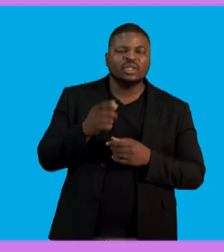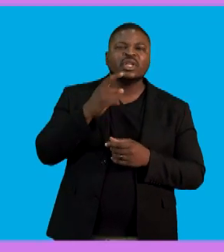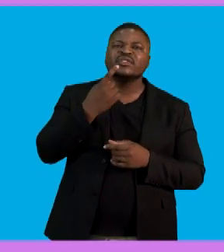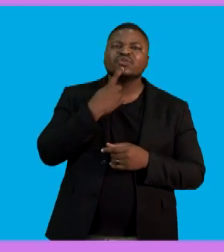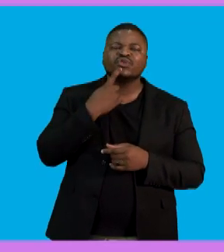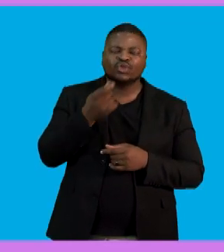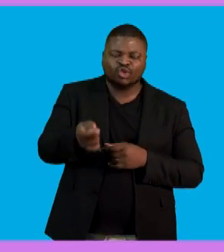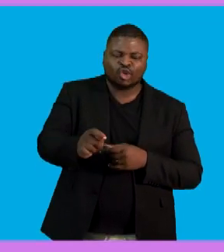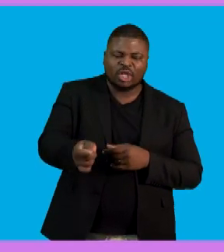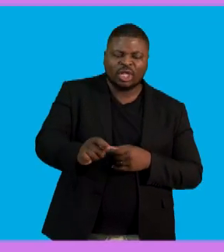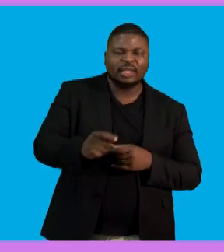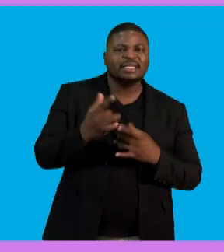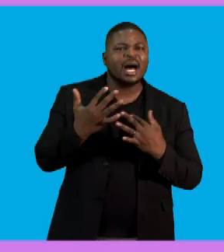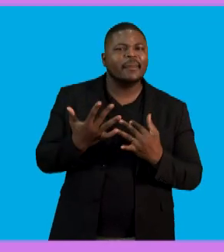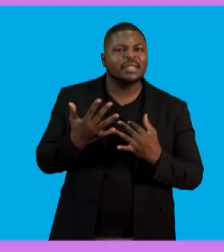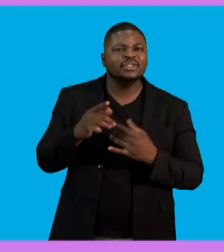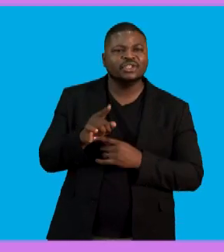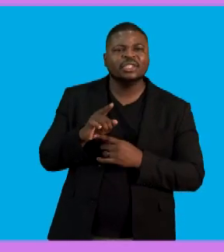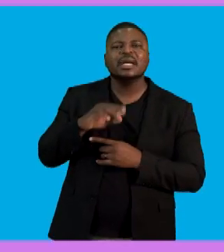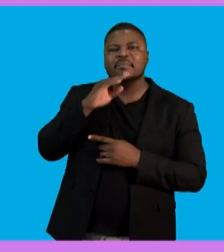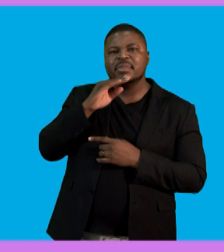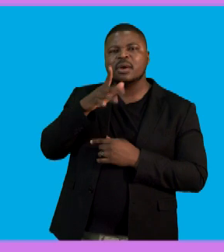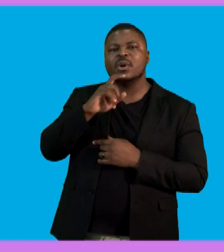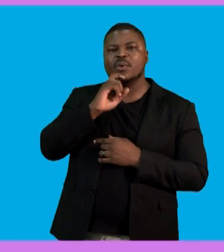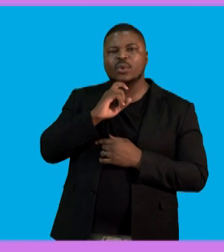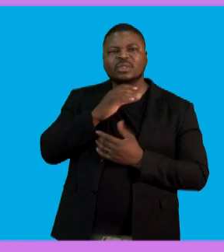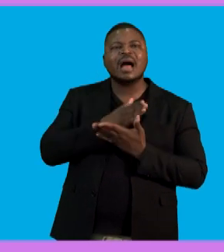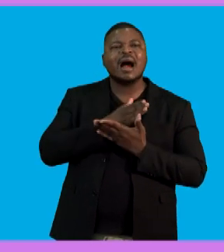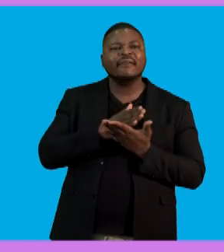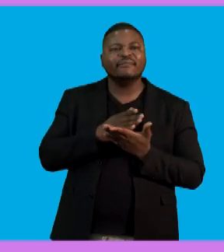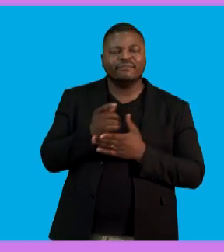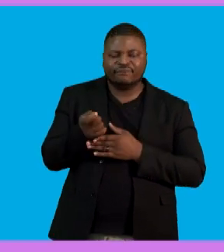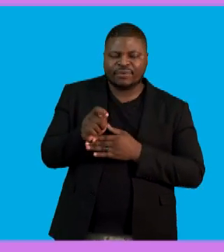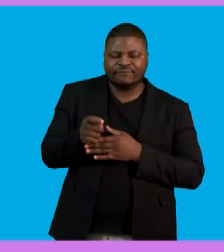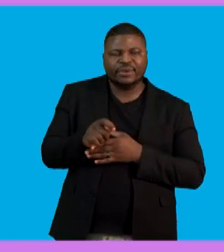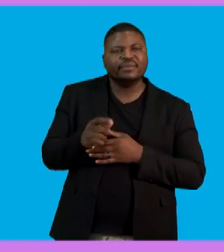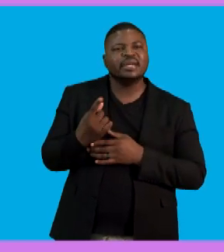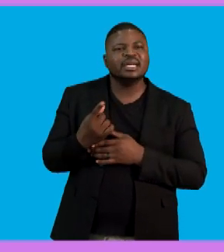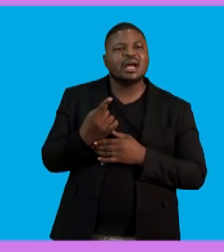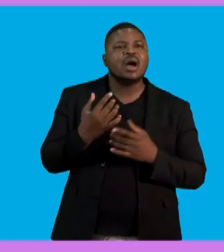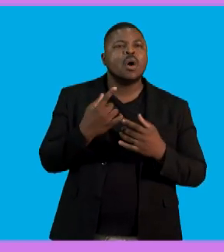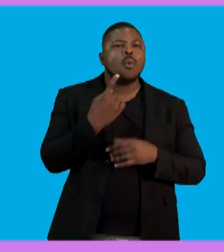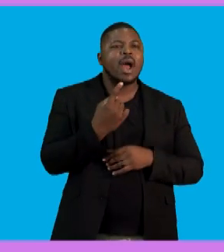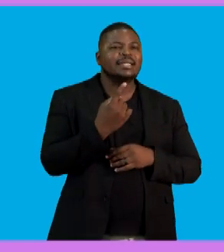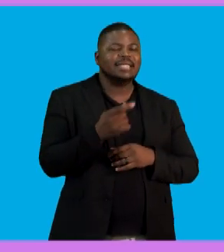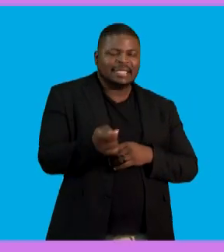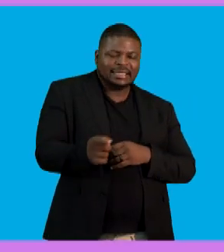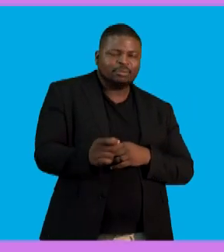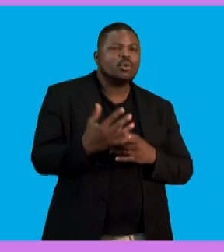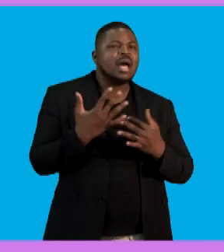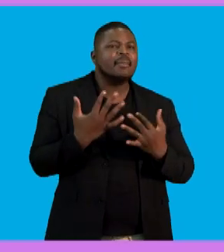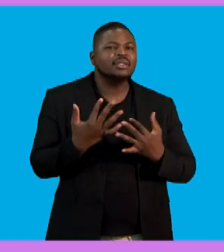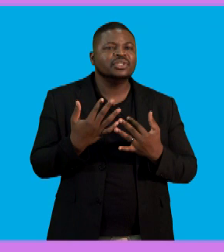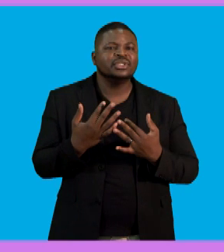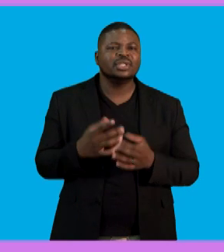of salt, we are given that she will only use half a teaspoon of salt. So we say 1 teaspoon is equals